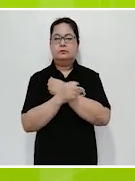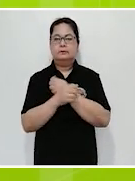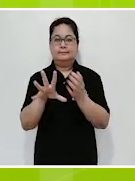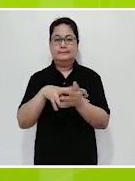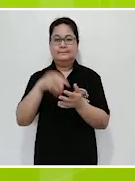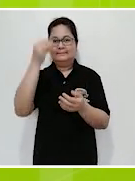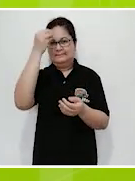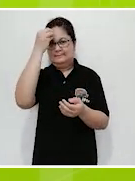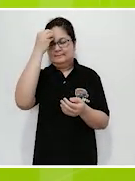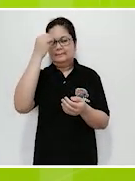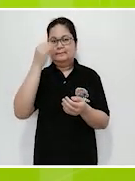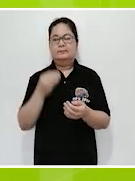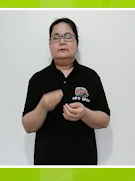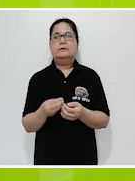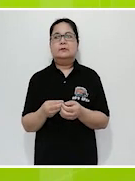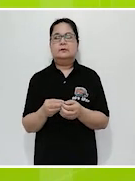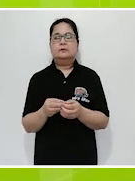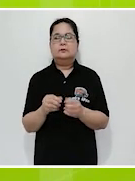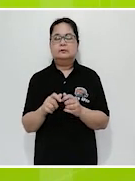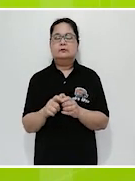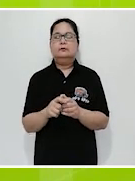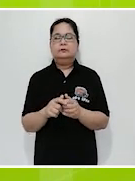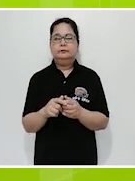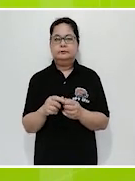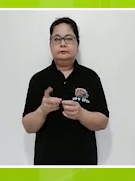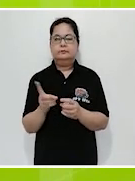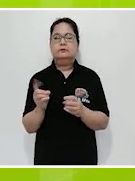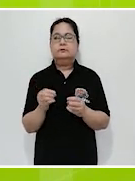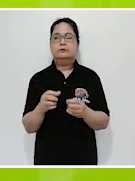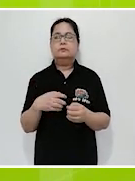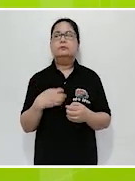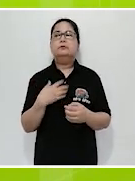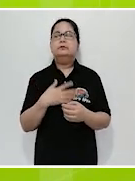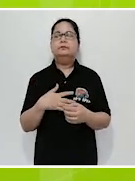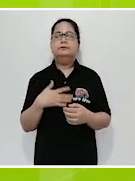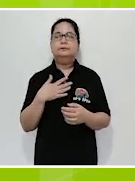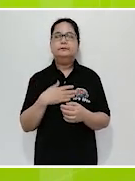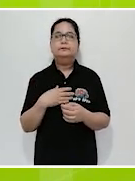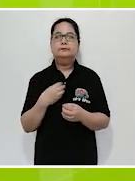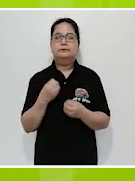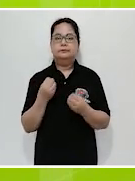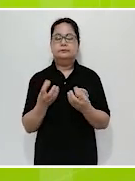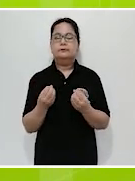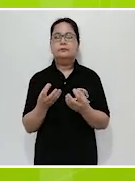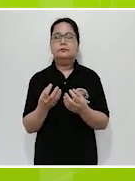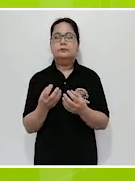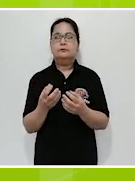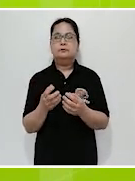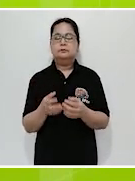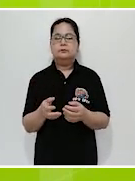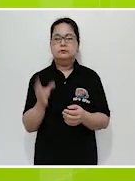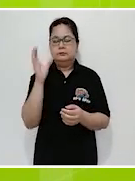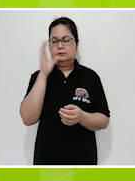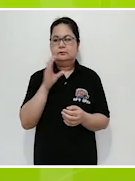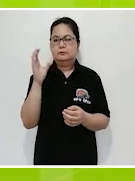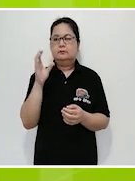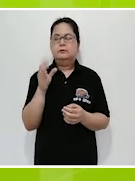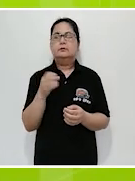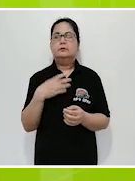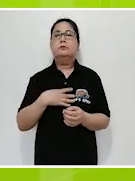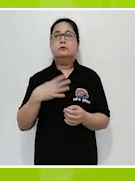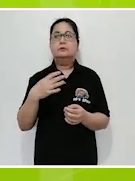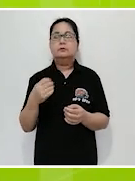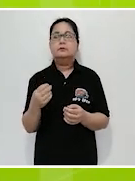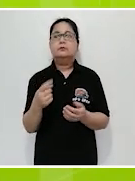love learning. And that's awesome. Do you want to enjoy it more? Let us find out how interesting